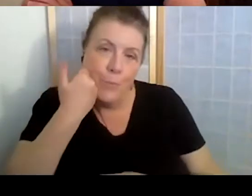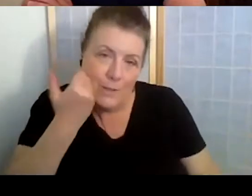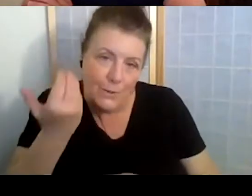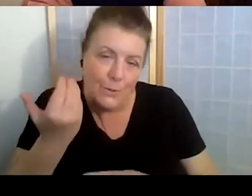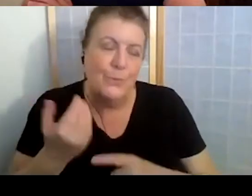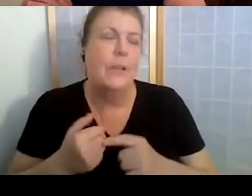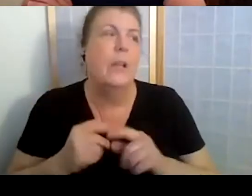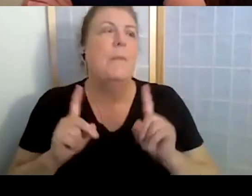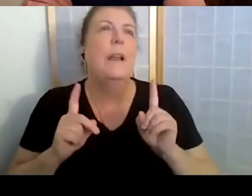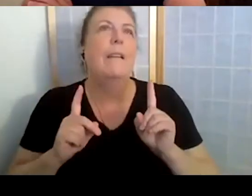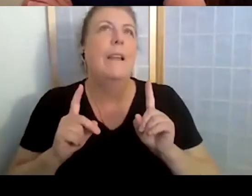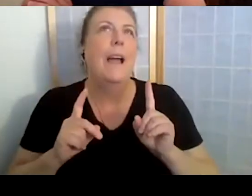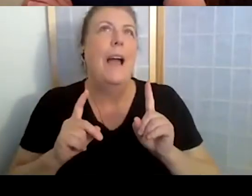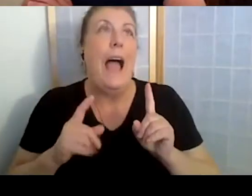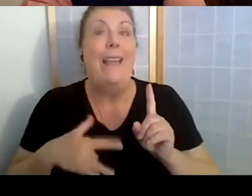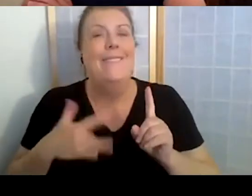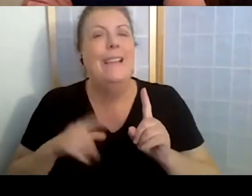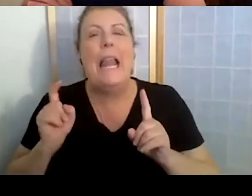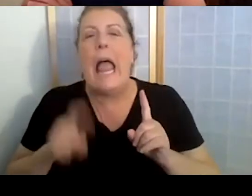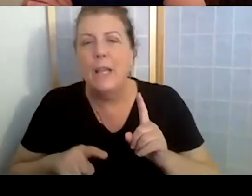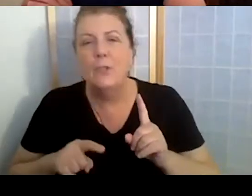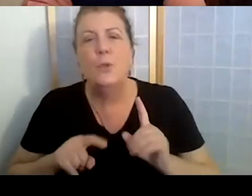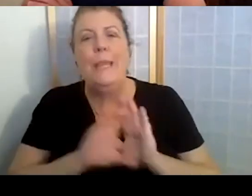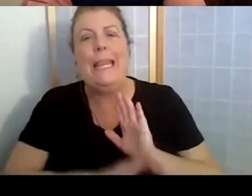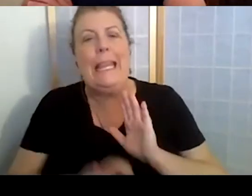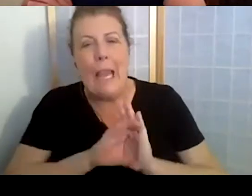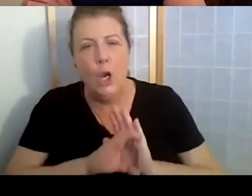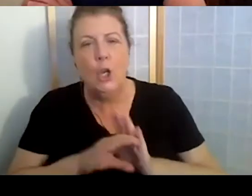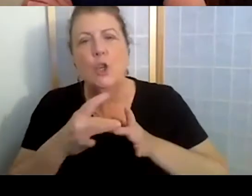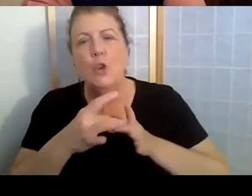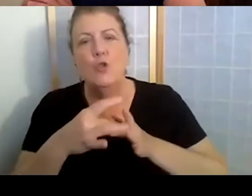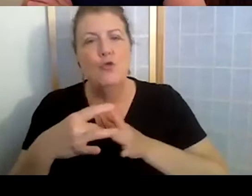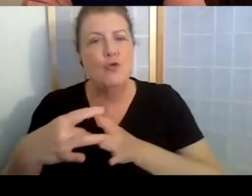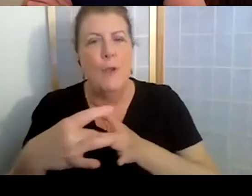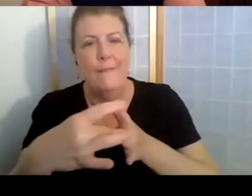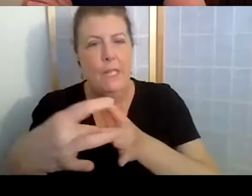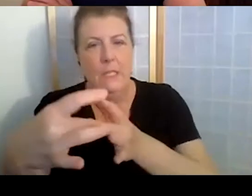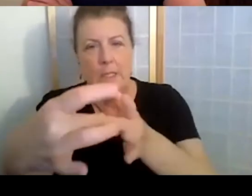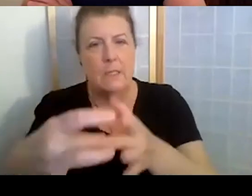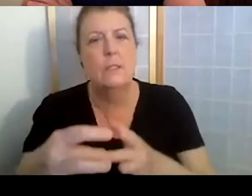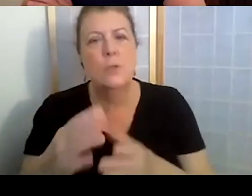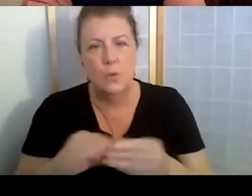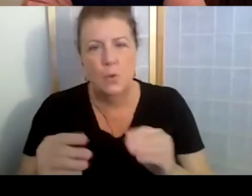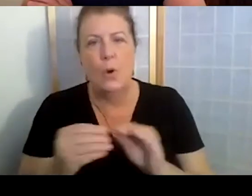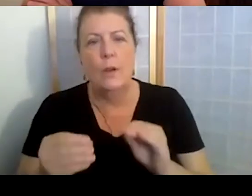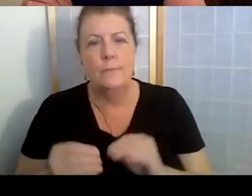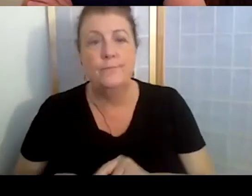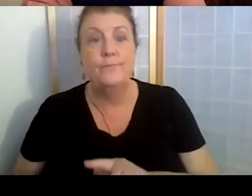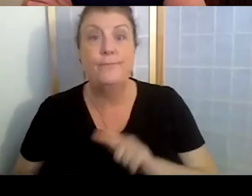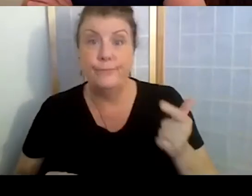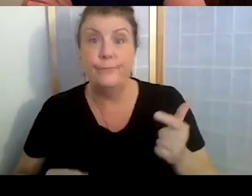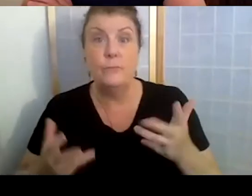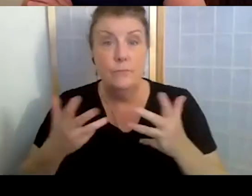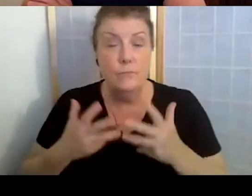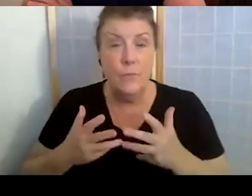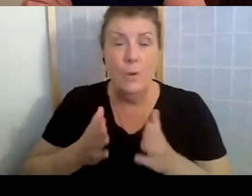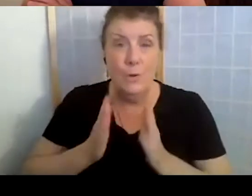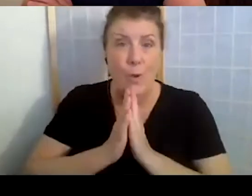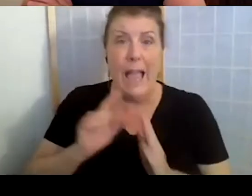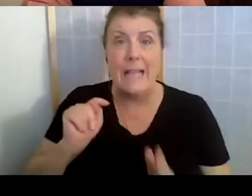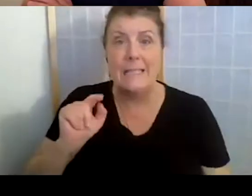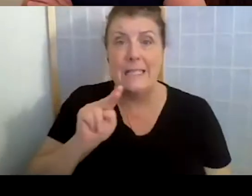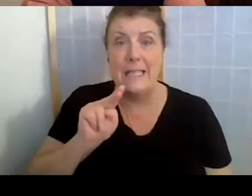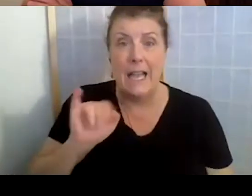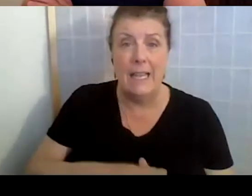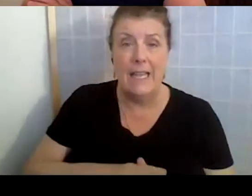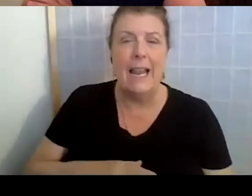won't really feel organic to it. We're gonna talk to Tanya for about it, because I wanted to ask about delegates, and I heard you say in another interview about